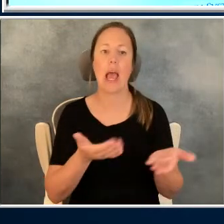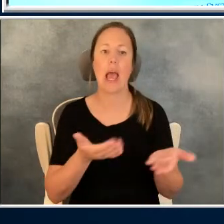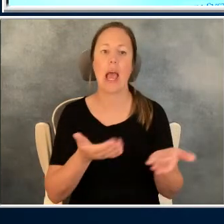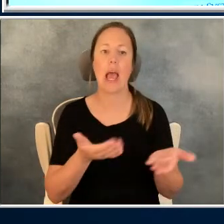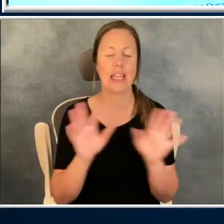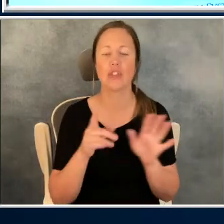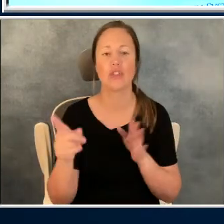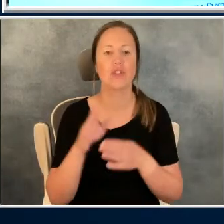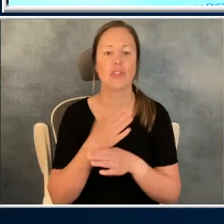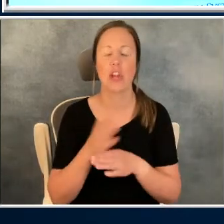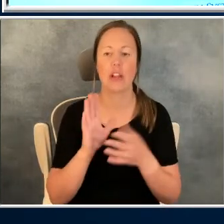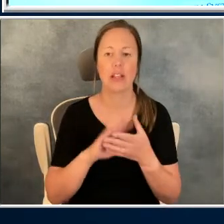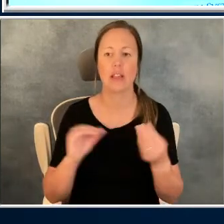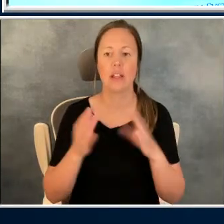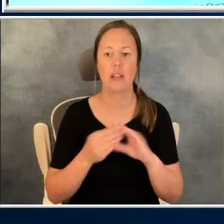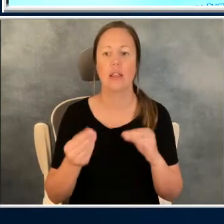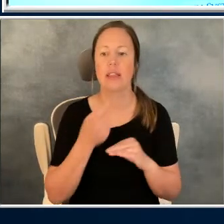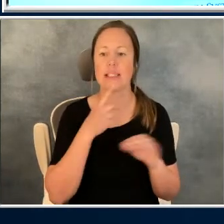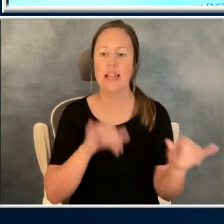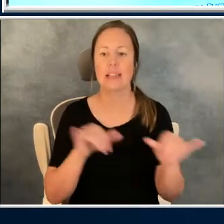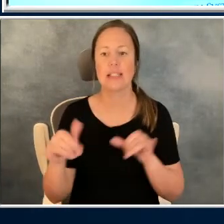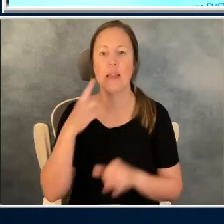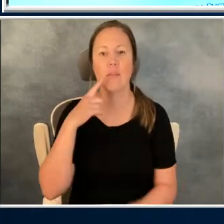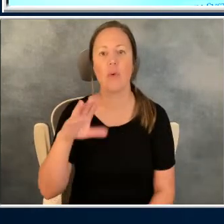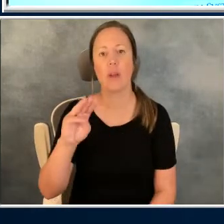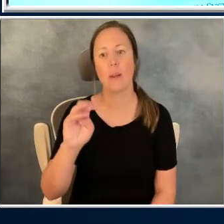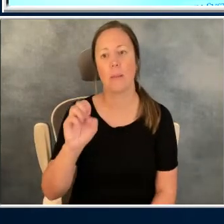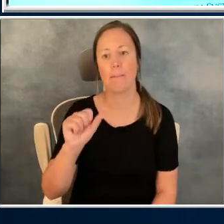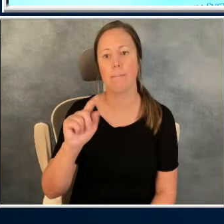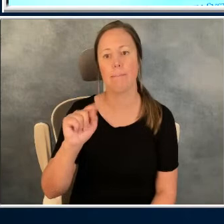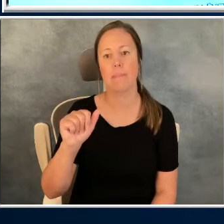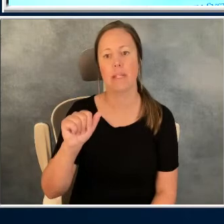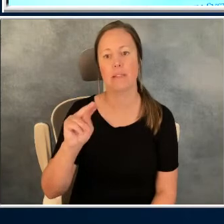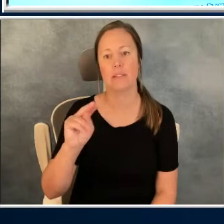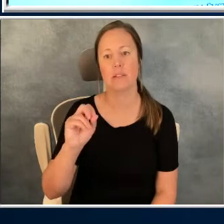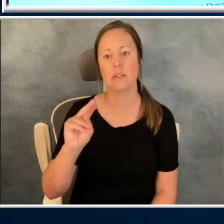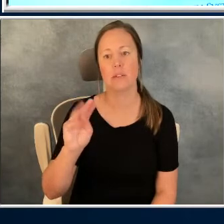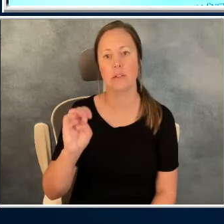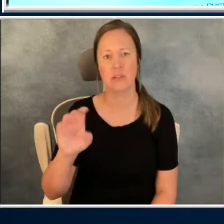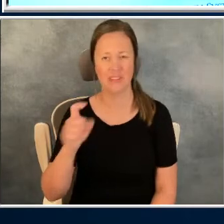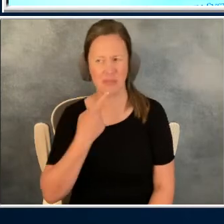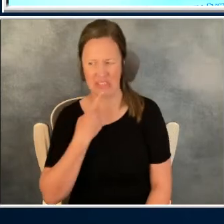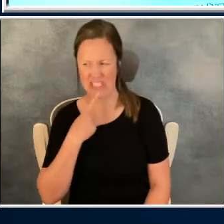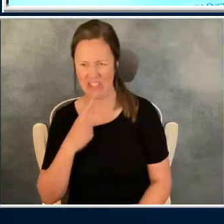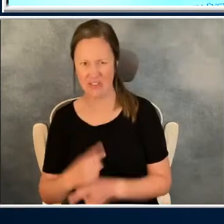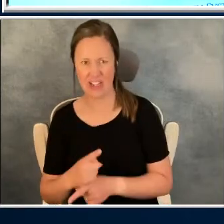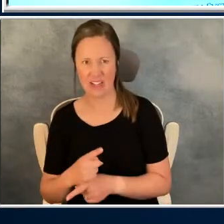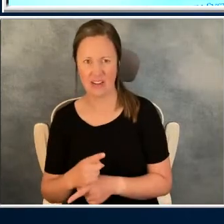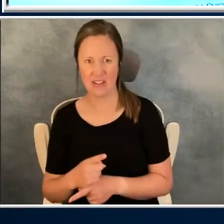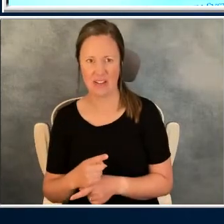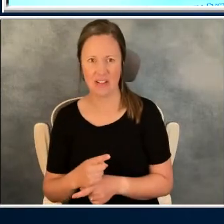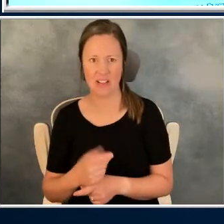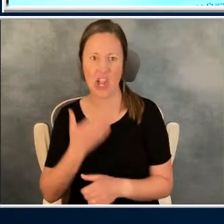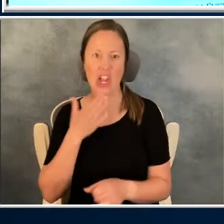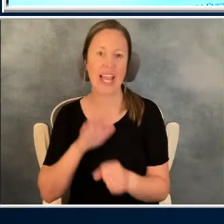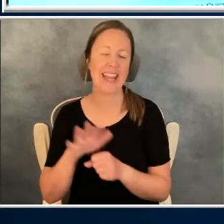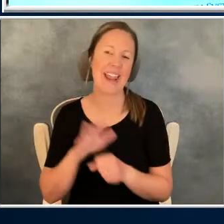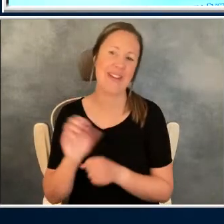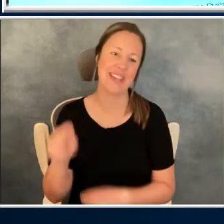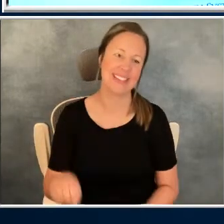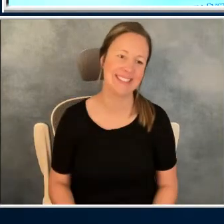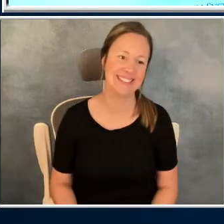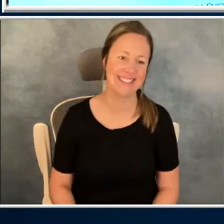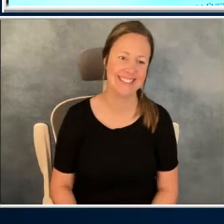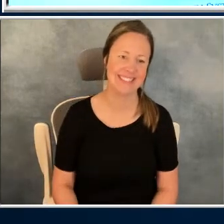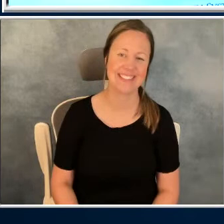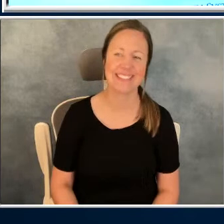sharing same thing for her Mestinone. Doesn't work. Am I saying that right, Mestinone? Close enough. Okay, close enough. Well, that's all